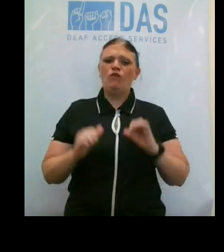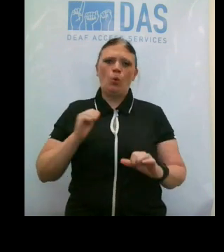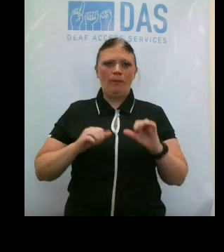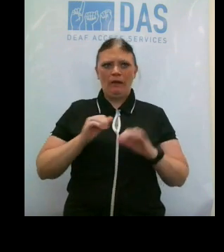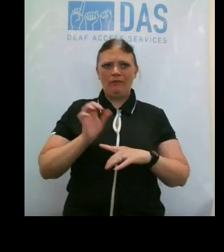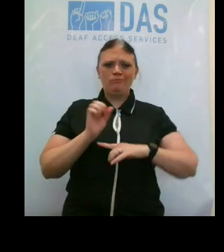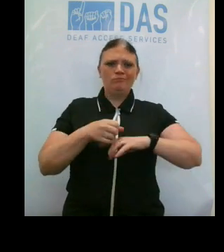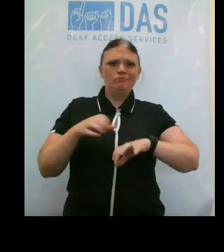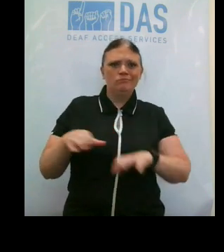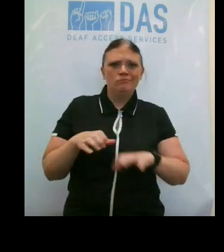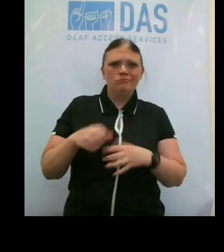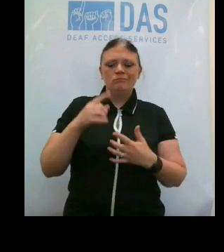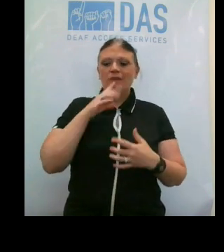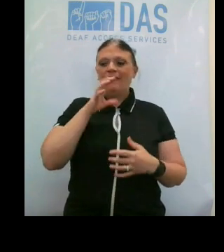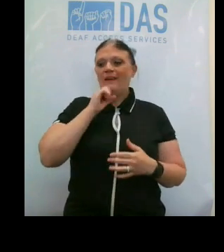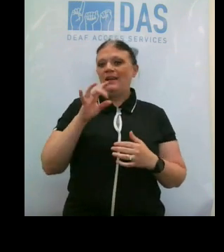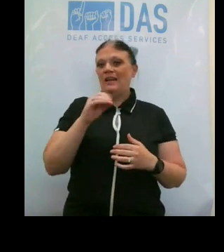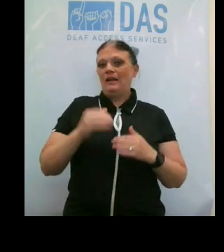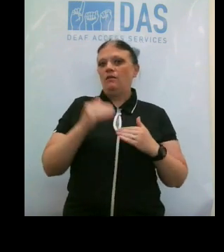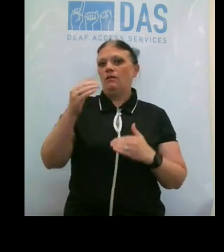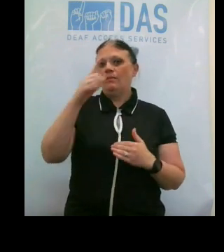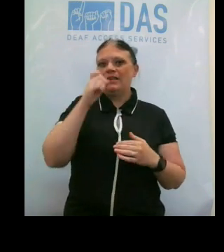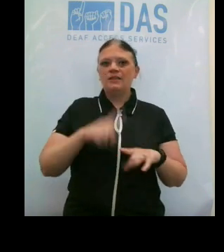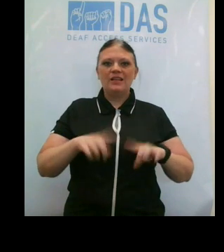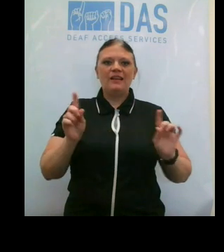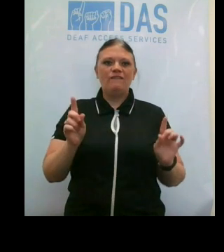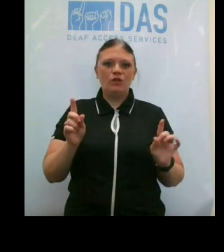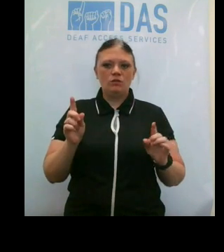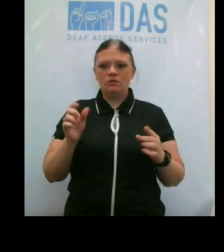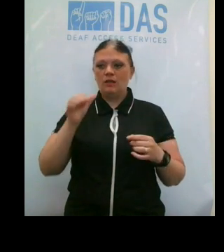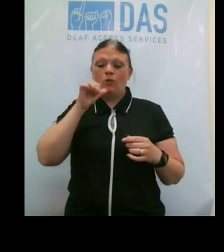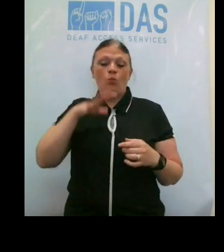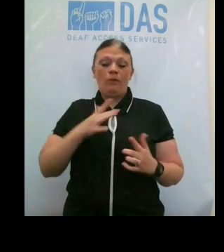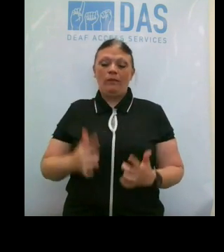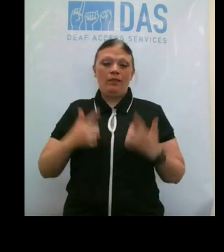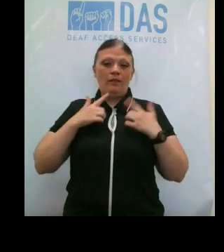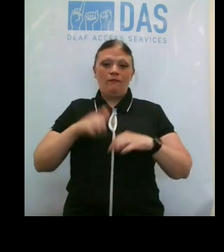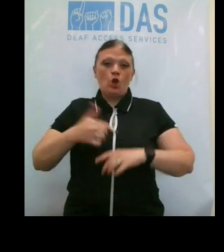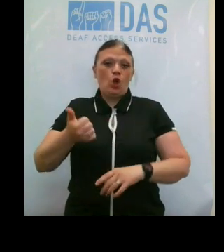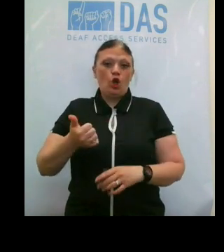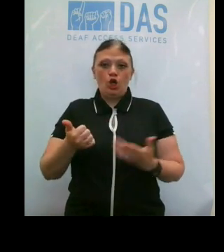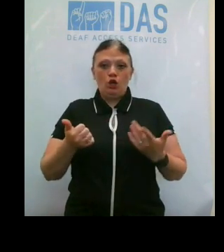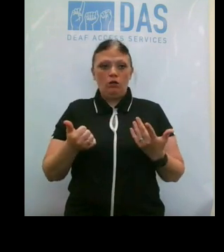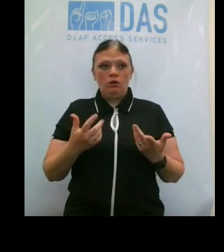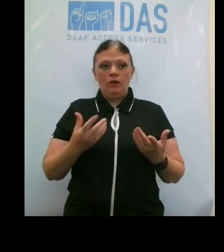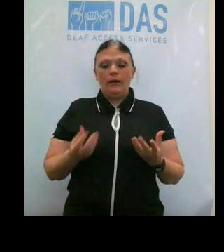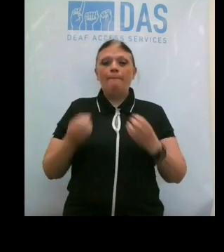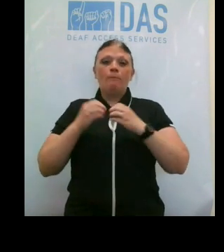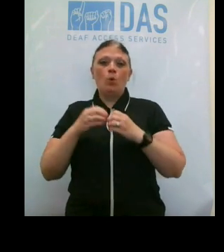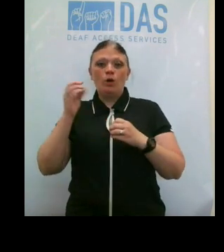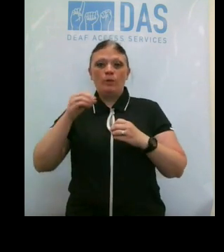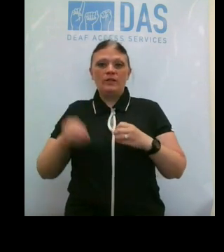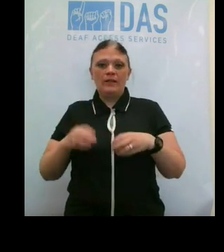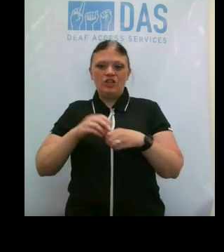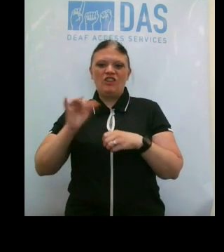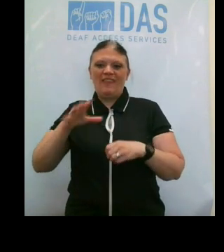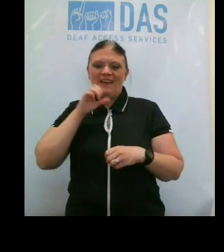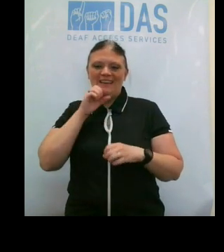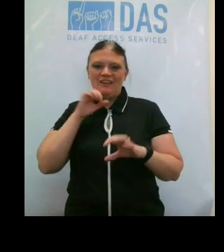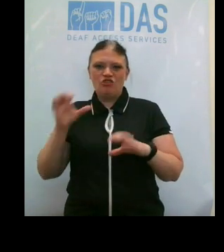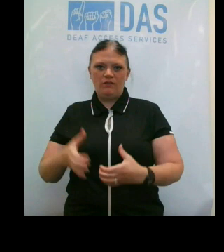plus, once again, because of the difference with regards to just women living longer and there being a greater percentage of them in the 80 plus